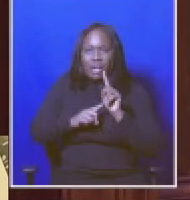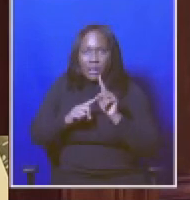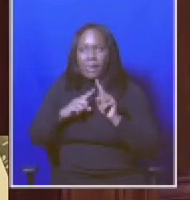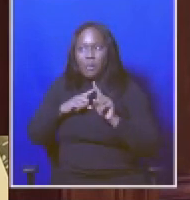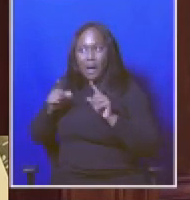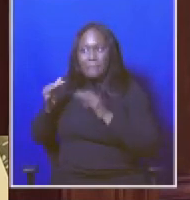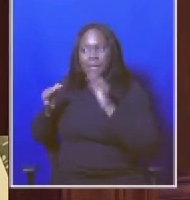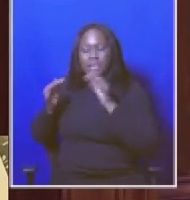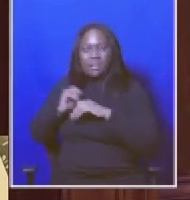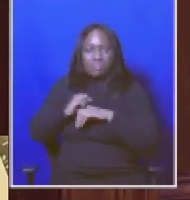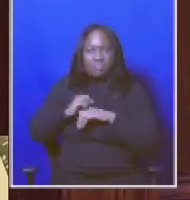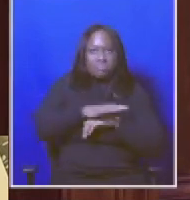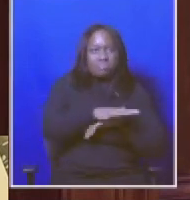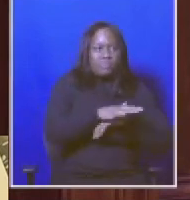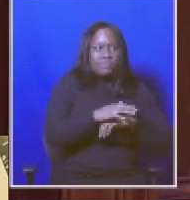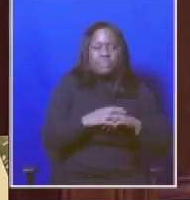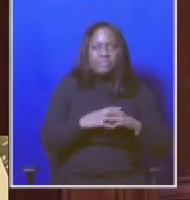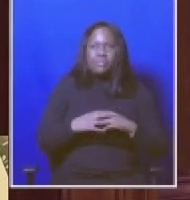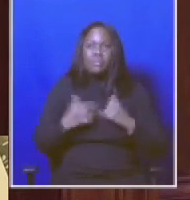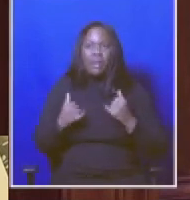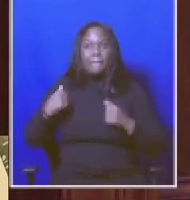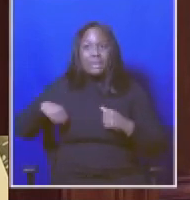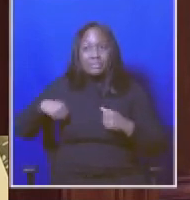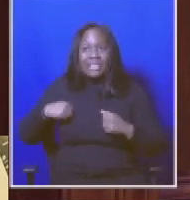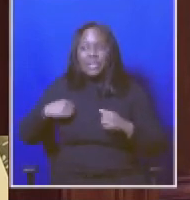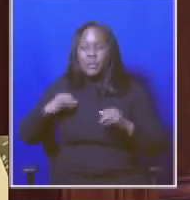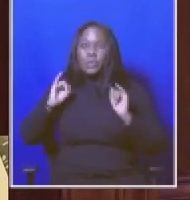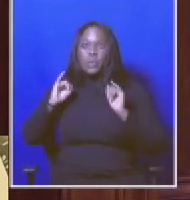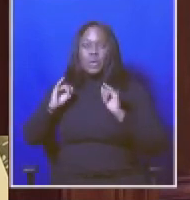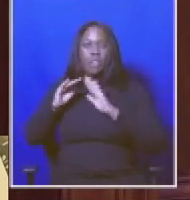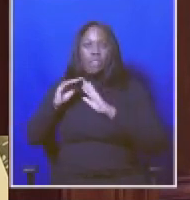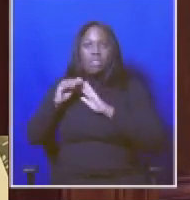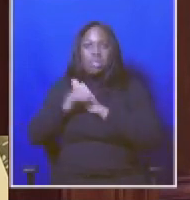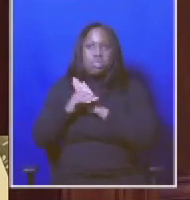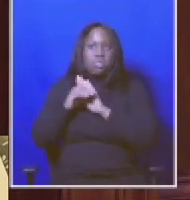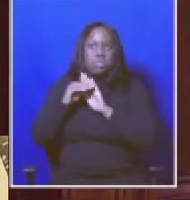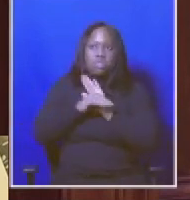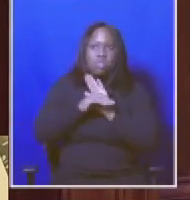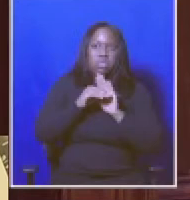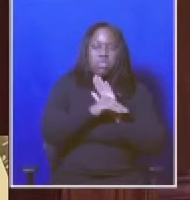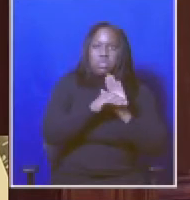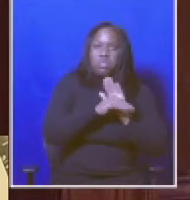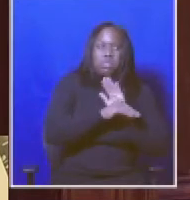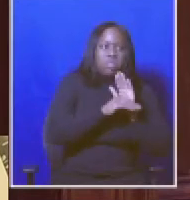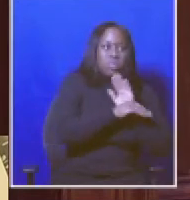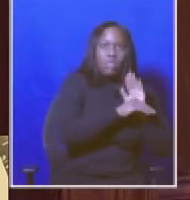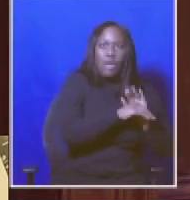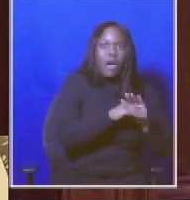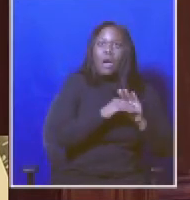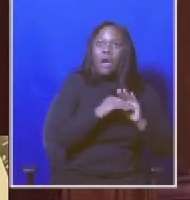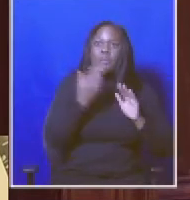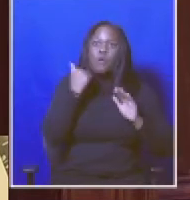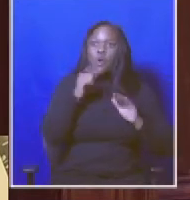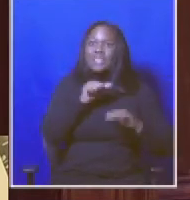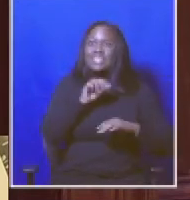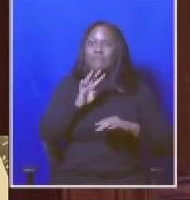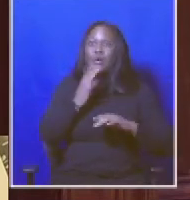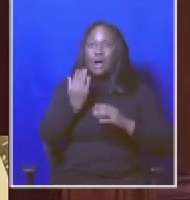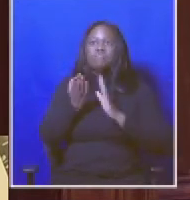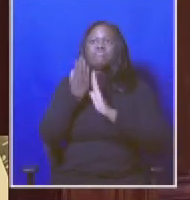of dysfunctional municipalities has increased. A few weeks back, the Minister of Electricity was here, and he said